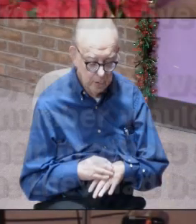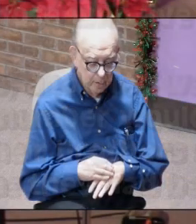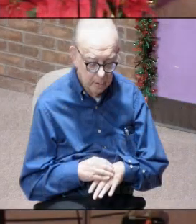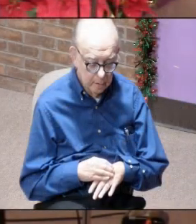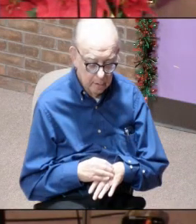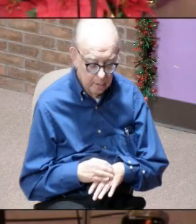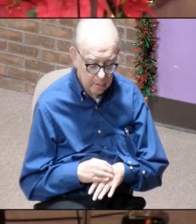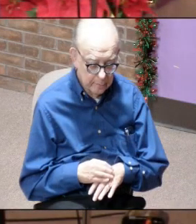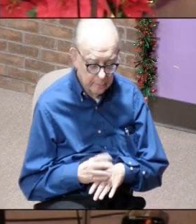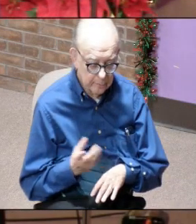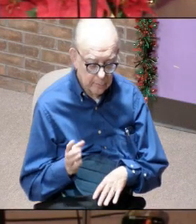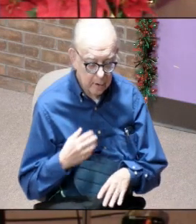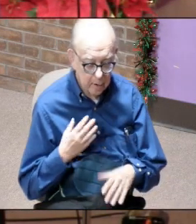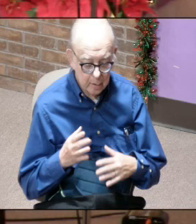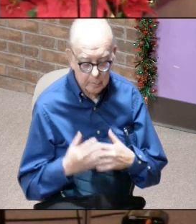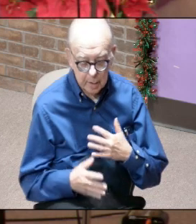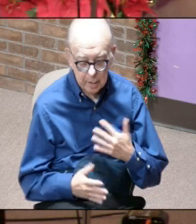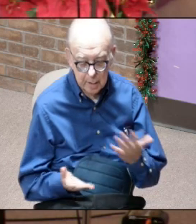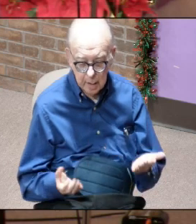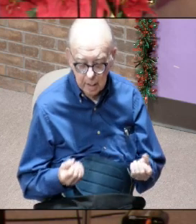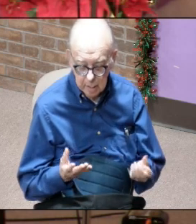blood?